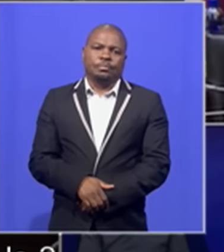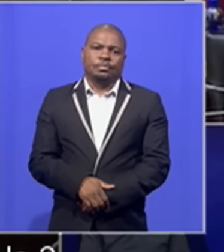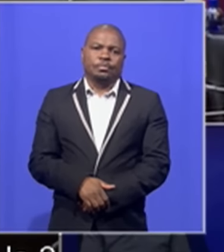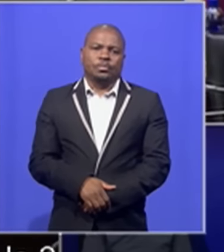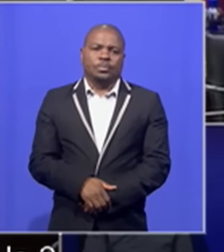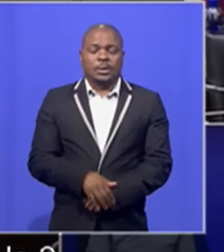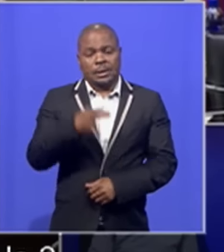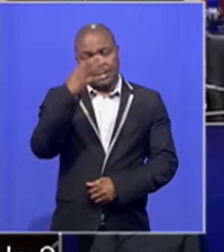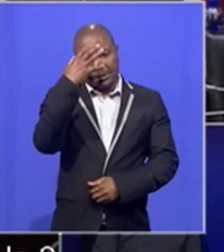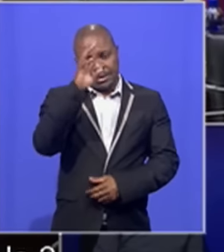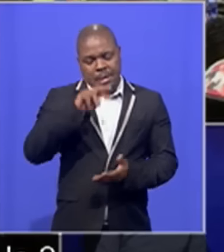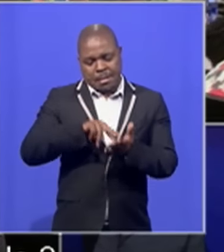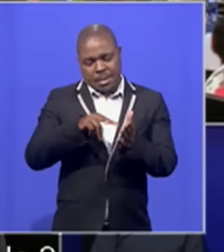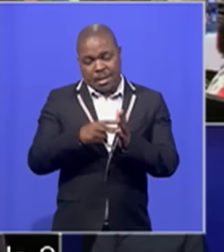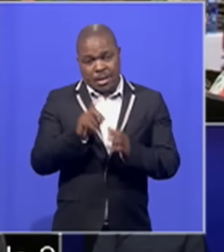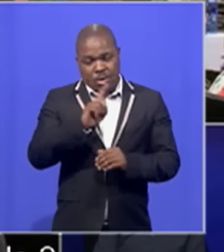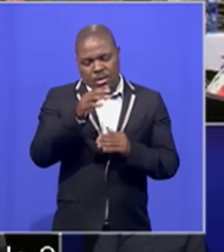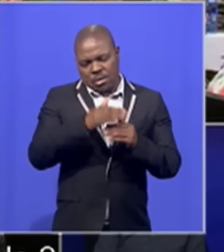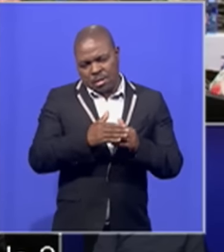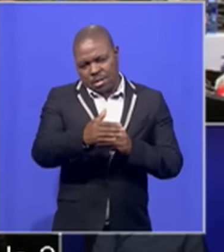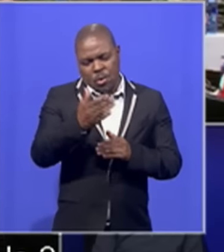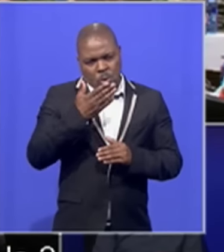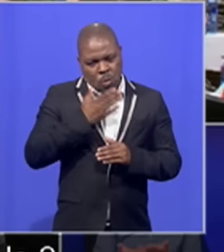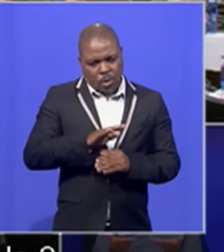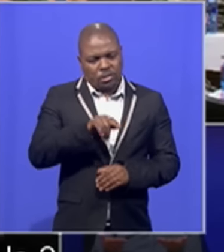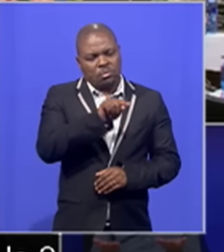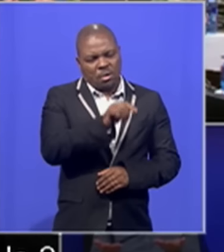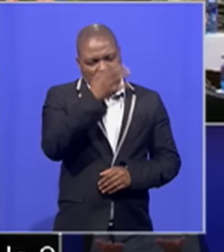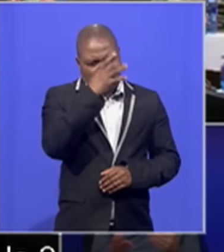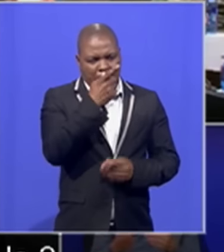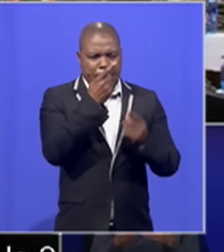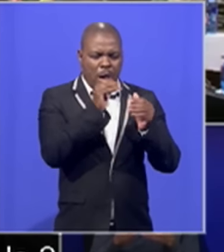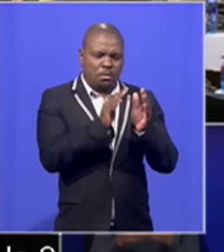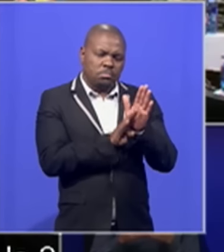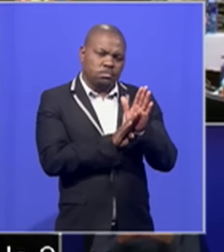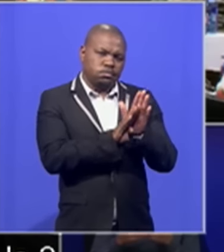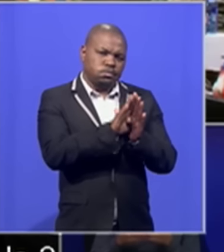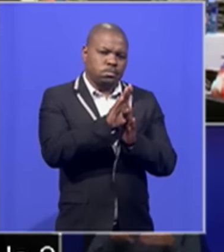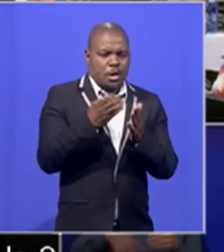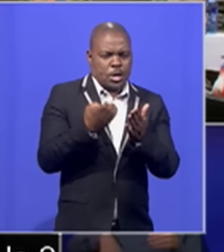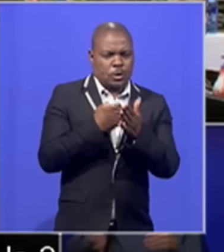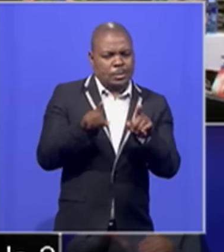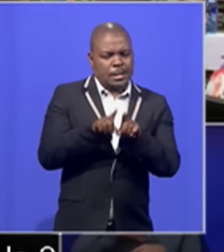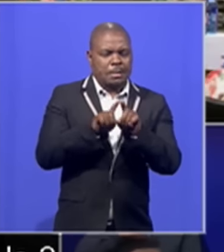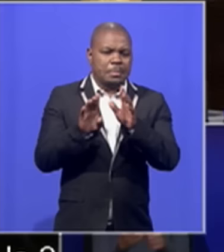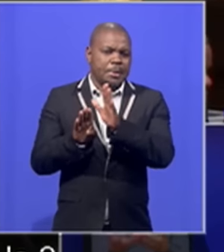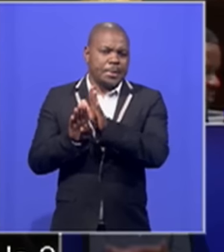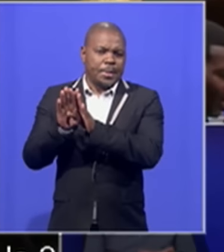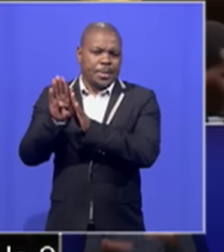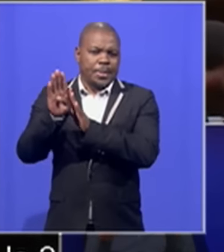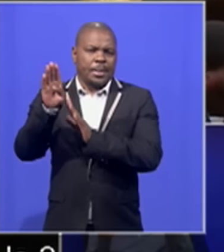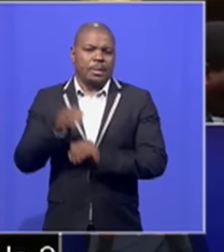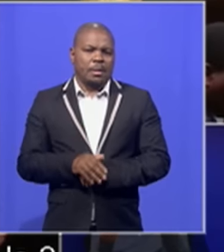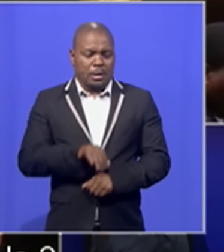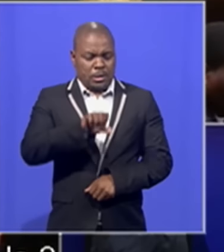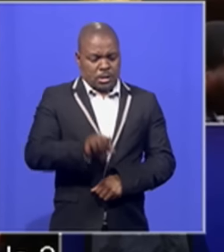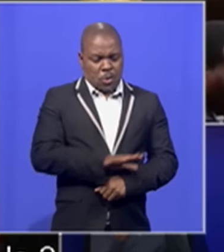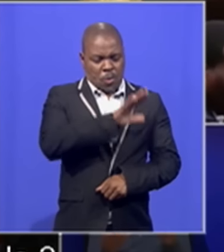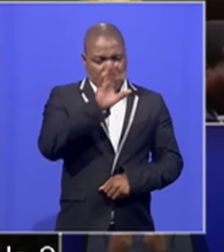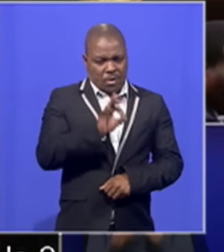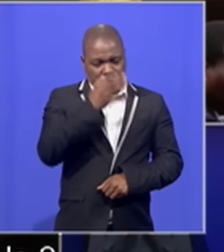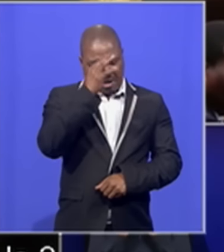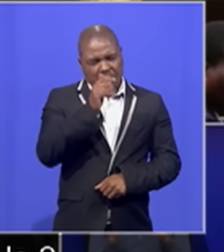Puso e logalano la go tsepamisa maemo a matlole a yona, mme ikonomi le yona e a gola. Ikonomi ya selegae e